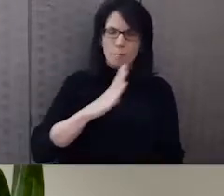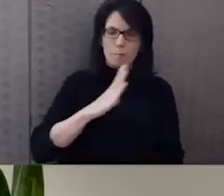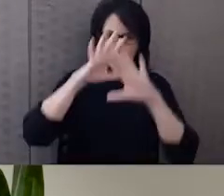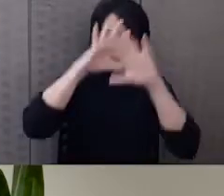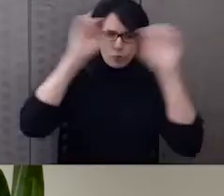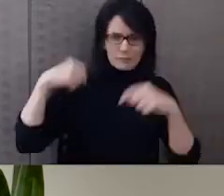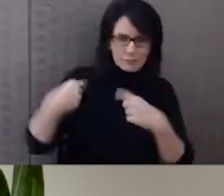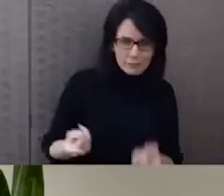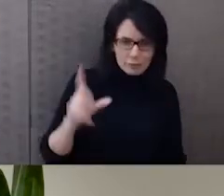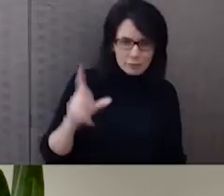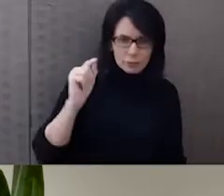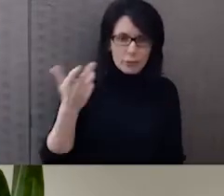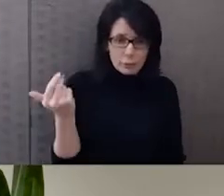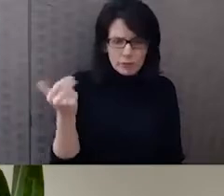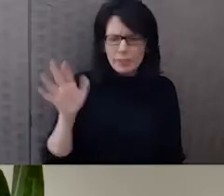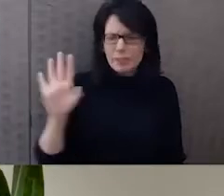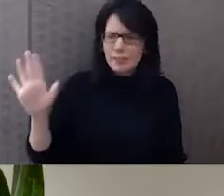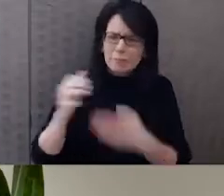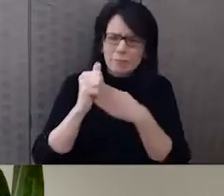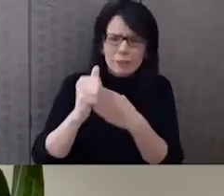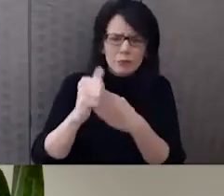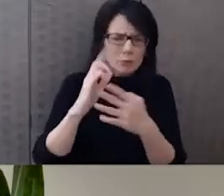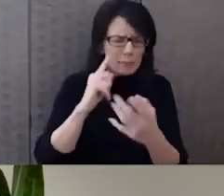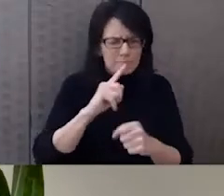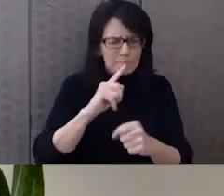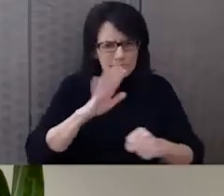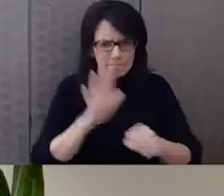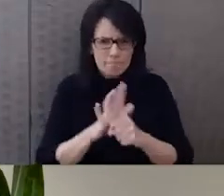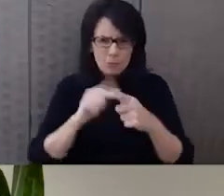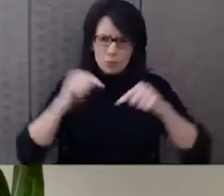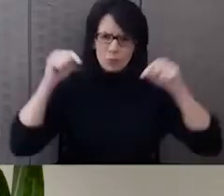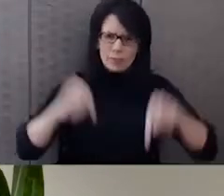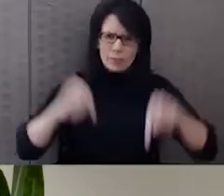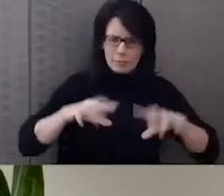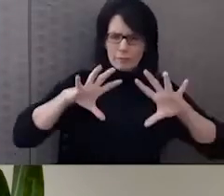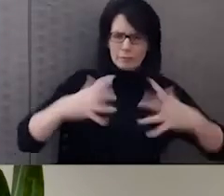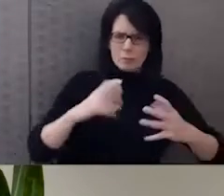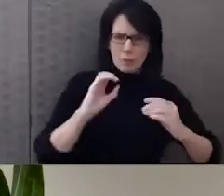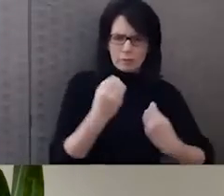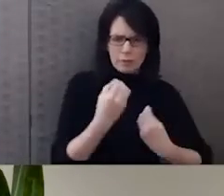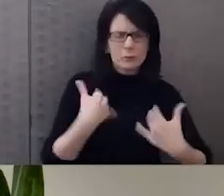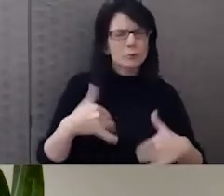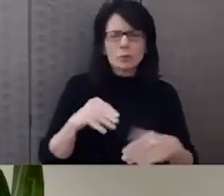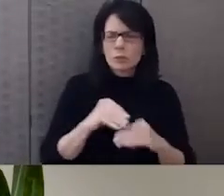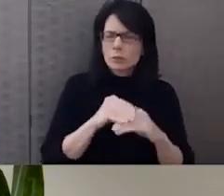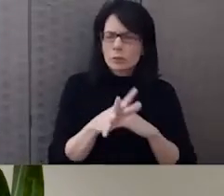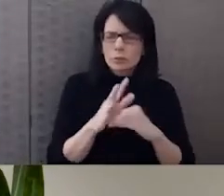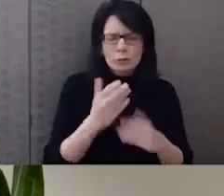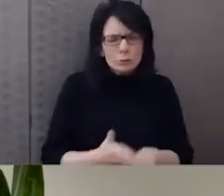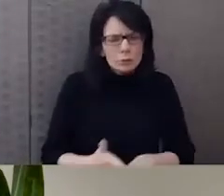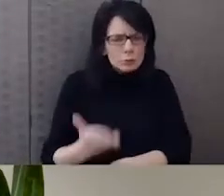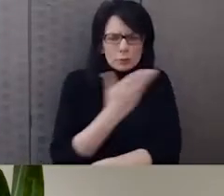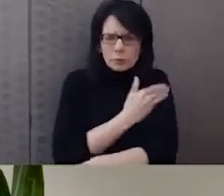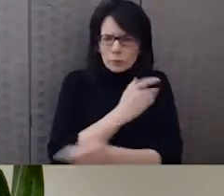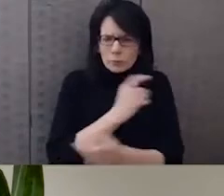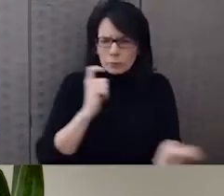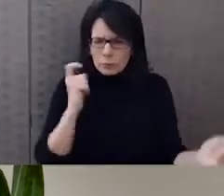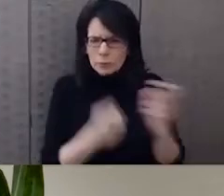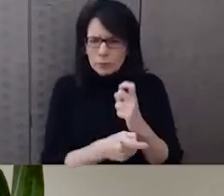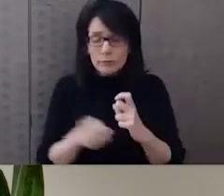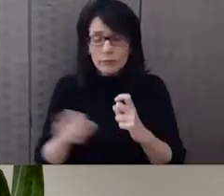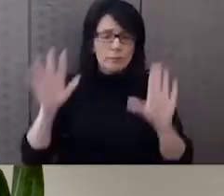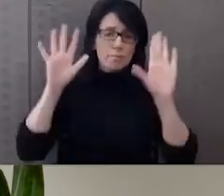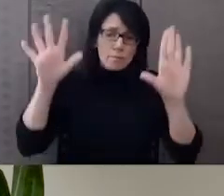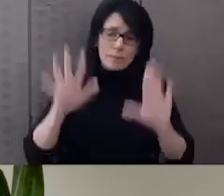His leadership and dedication to the organization have been nothing less than transformative. He is an amazing fundraiser,